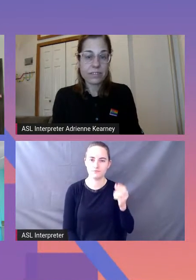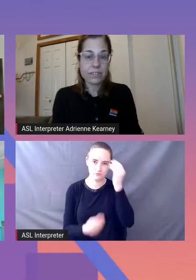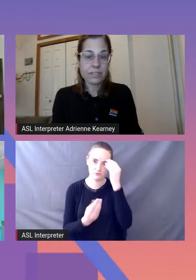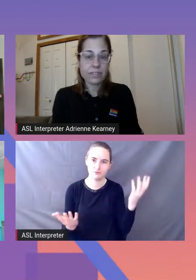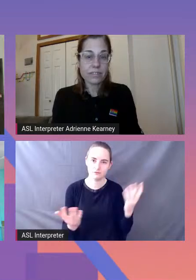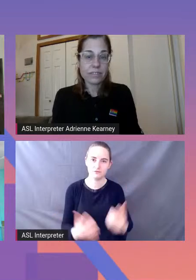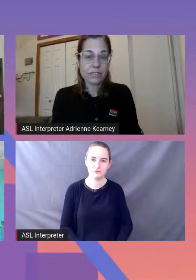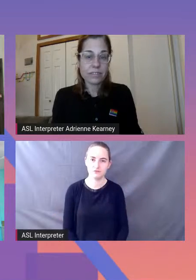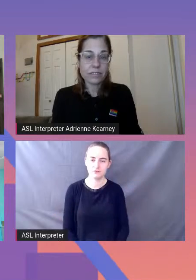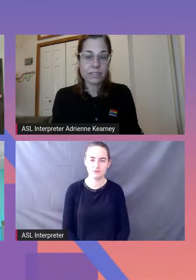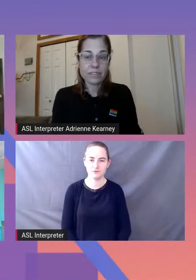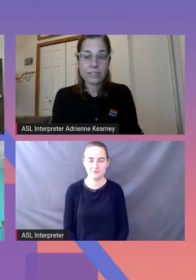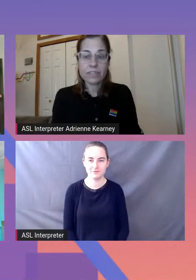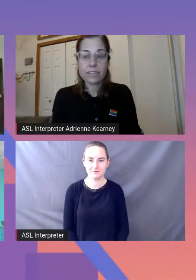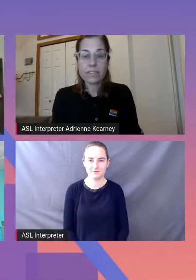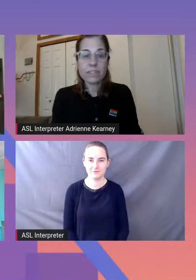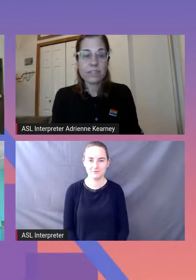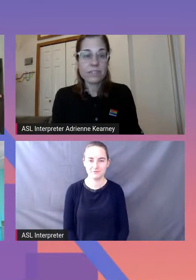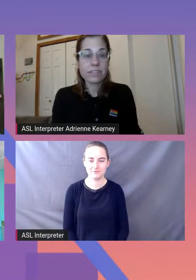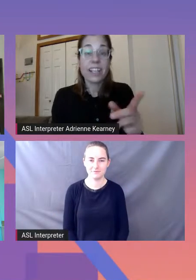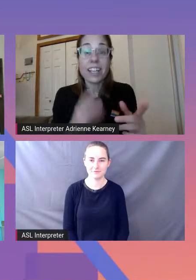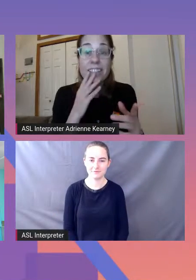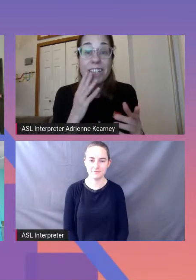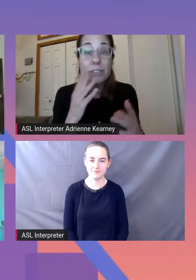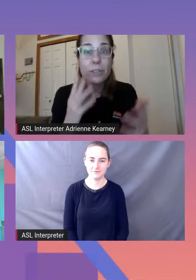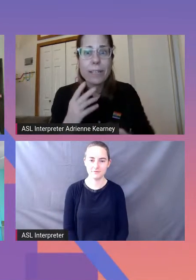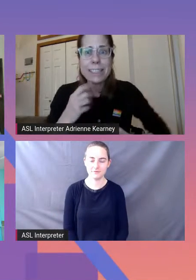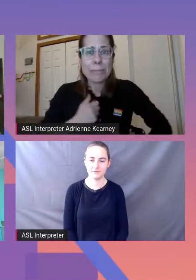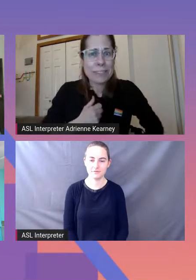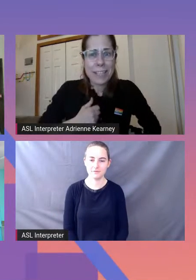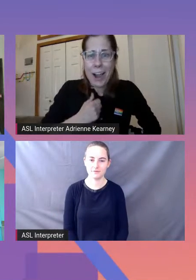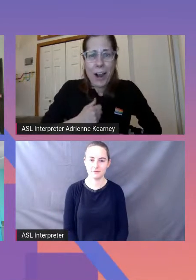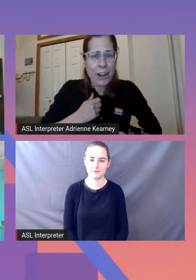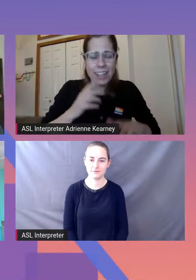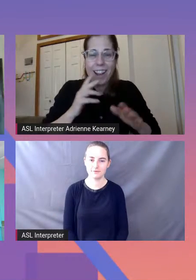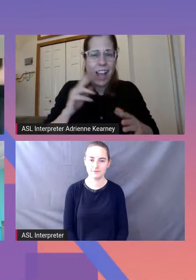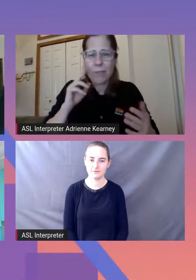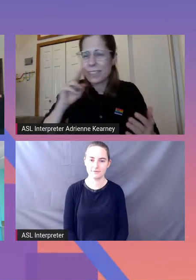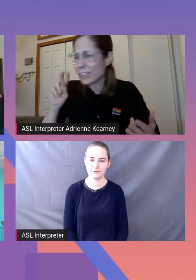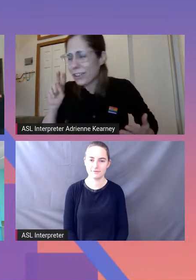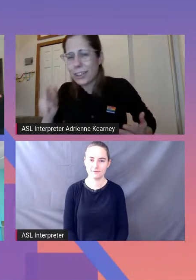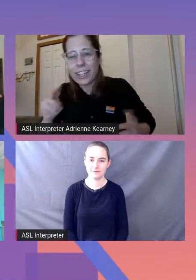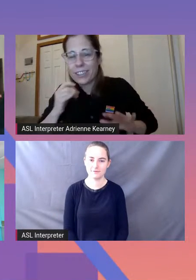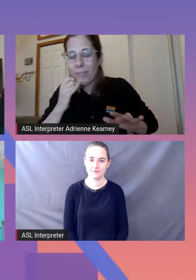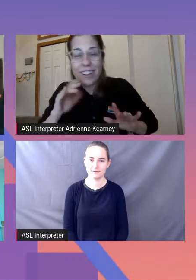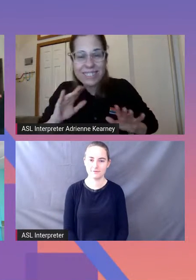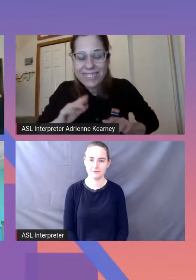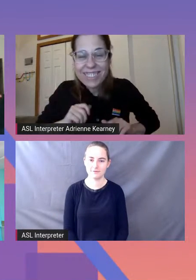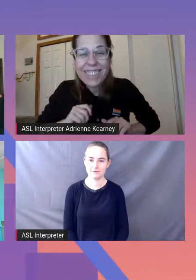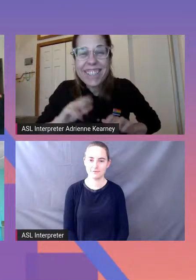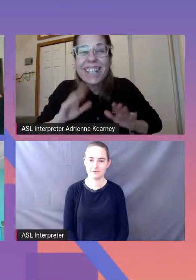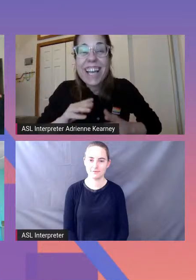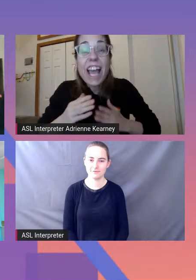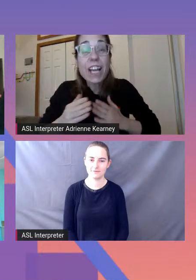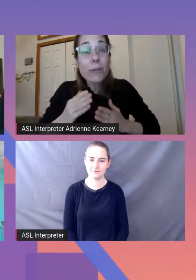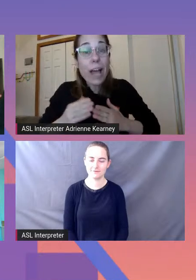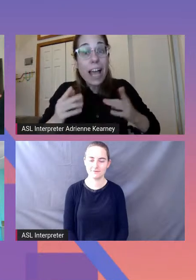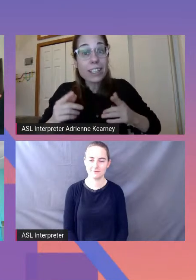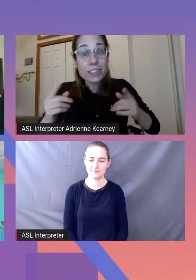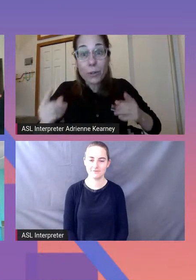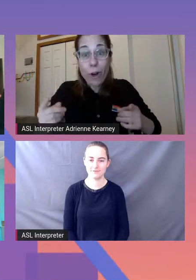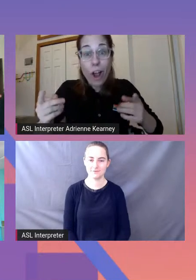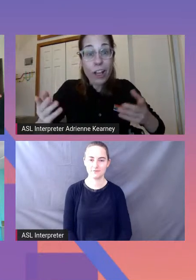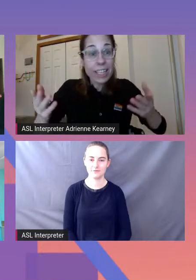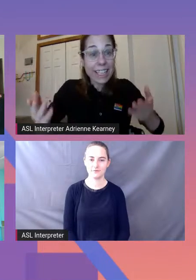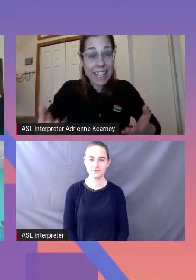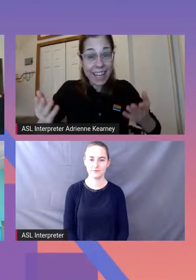Oh, thank you so much. Yeah, sorry about that. I was reading the other thing. But anyhow, so since we're all here